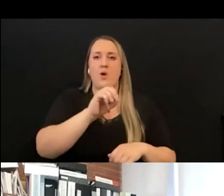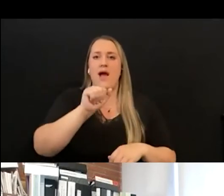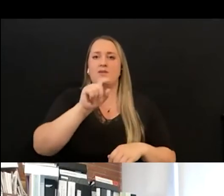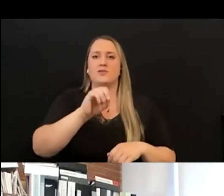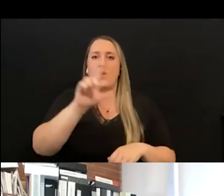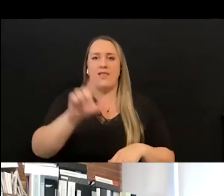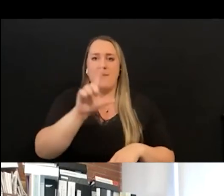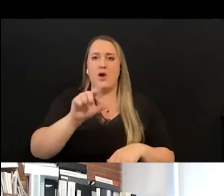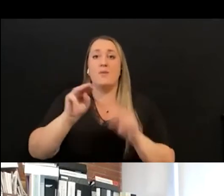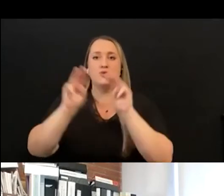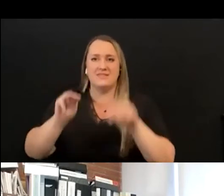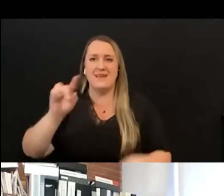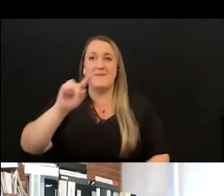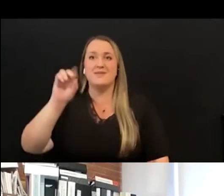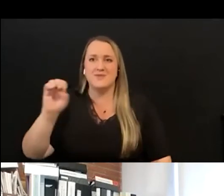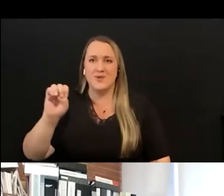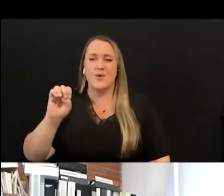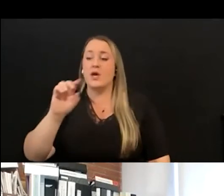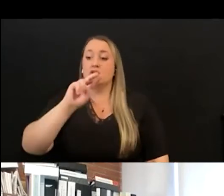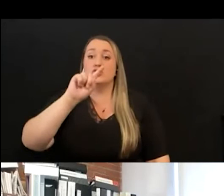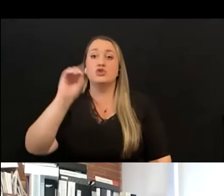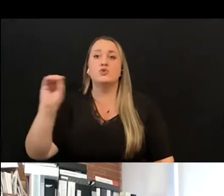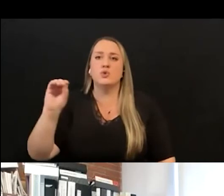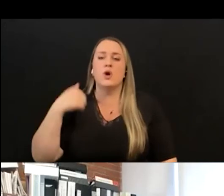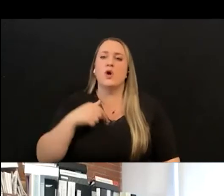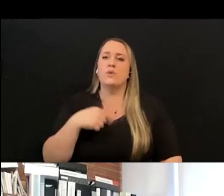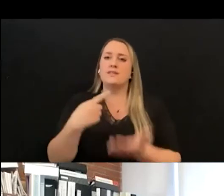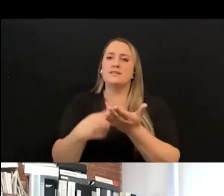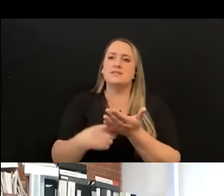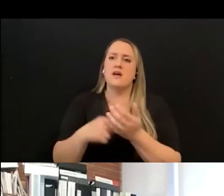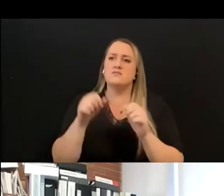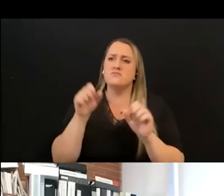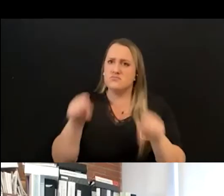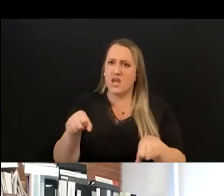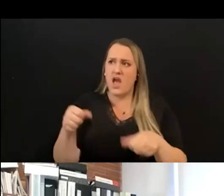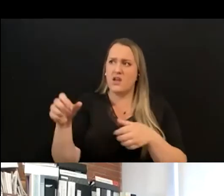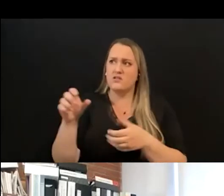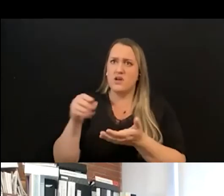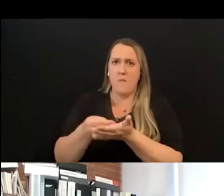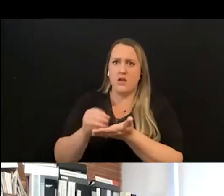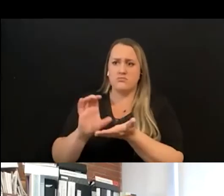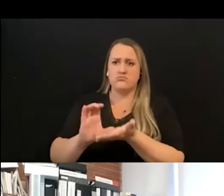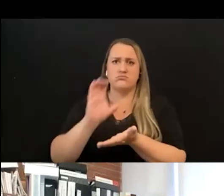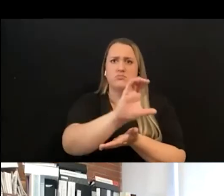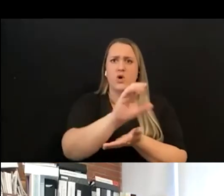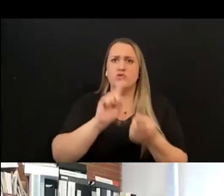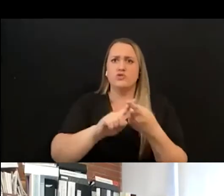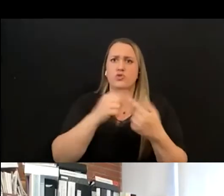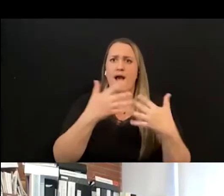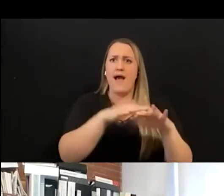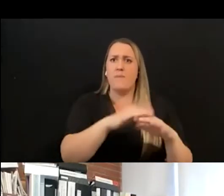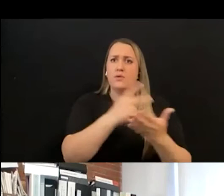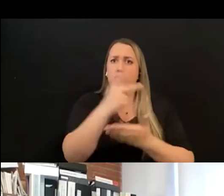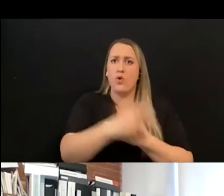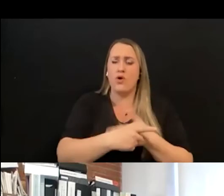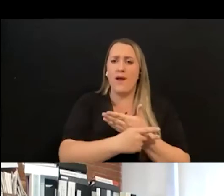the funders about, you know, could we allocate some of these resources towards hybrid programs now that we're in recovery recovery. So that was a really